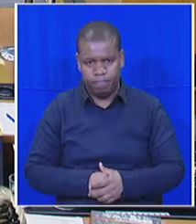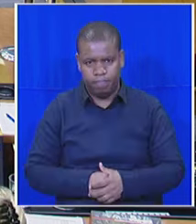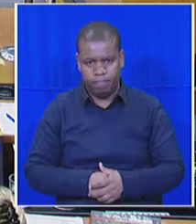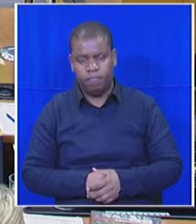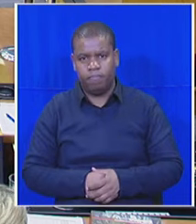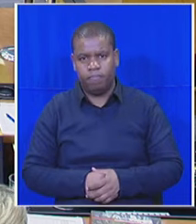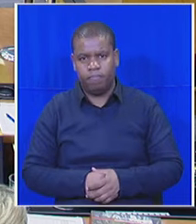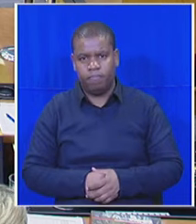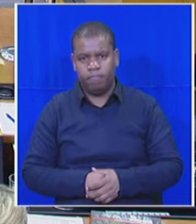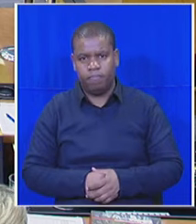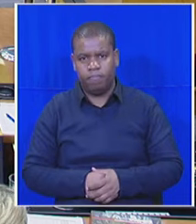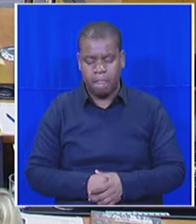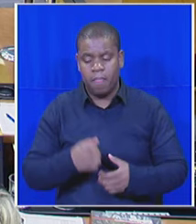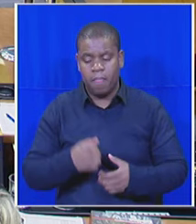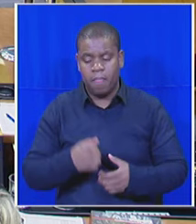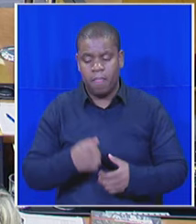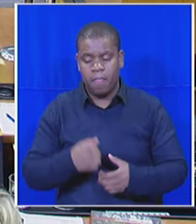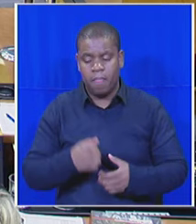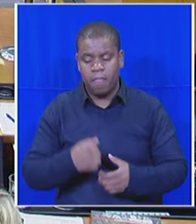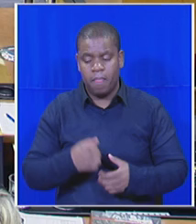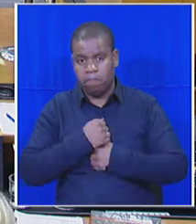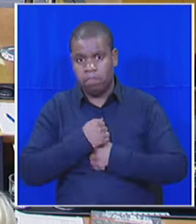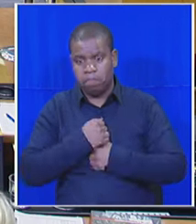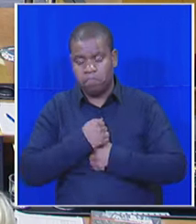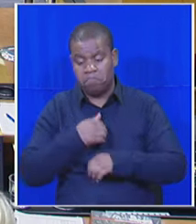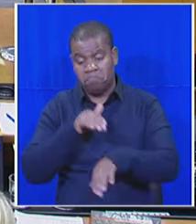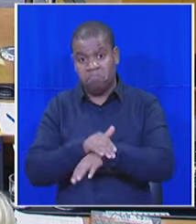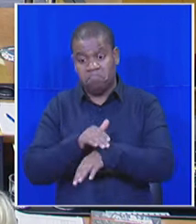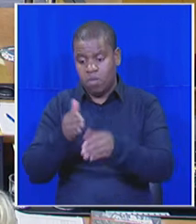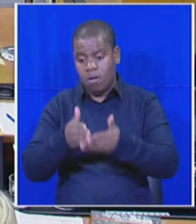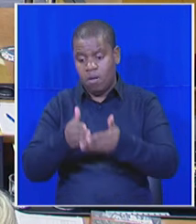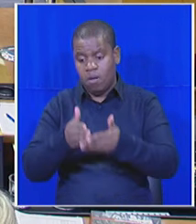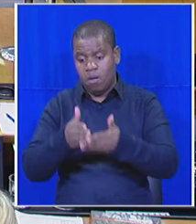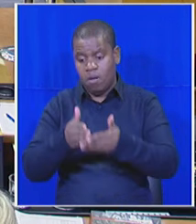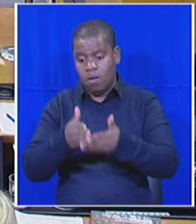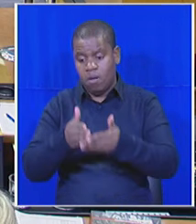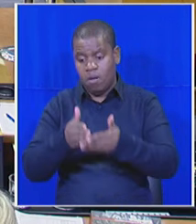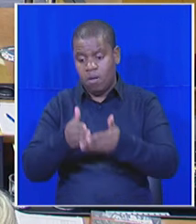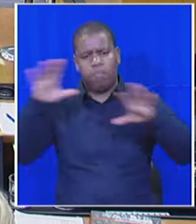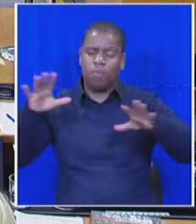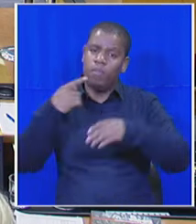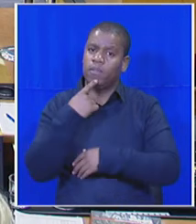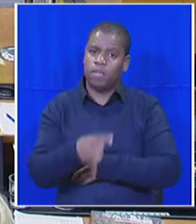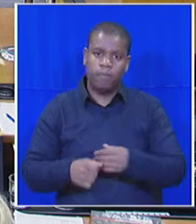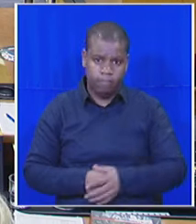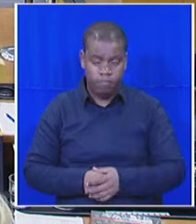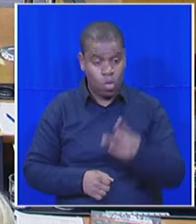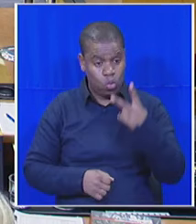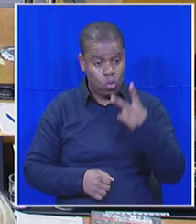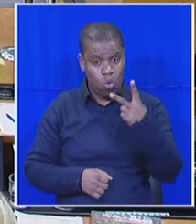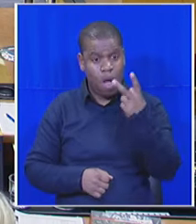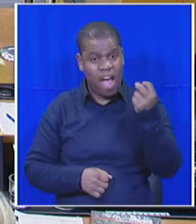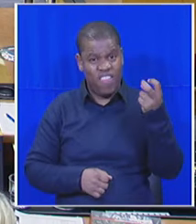nebalingani bami kulendlu. Angikubeke kucace ukuthi 203 members